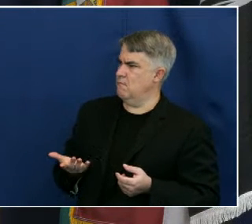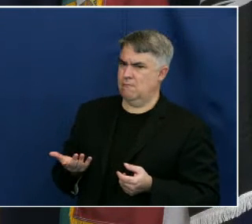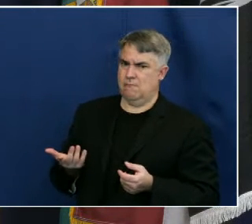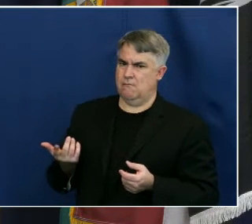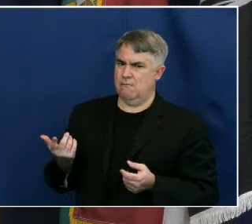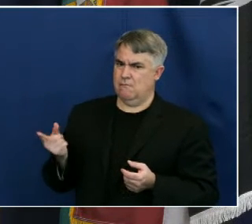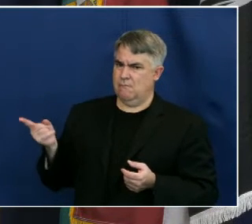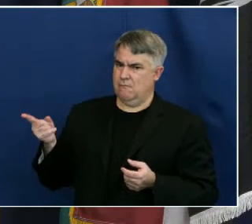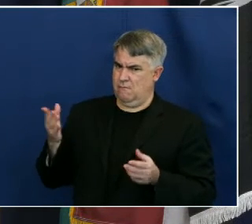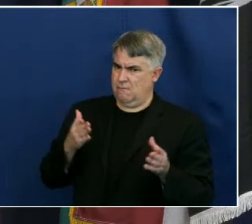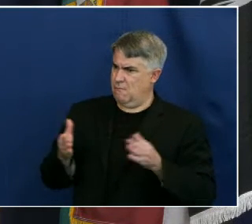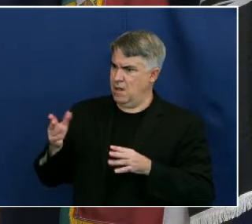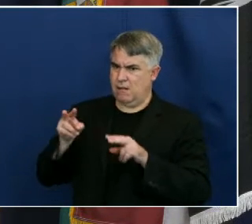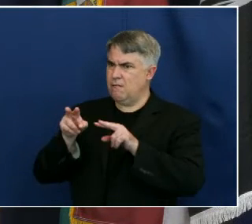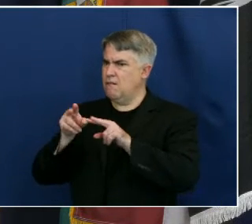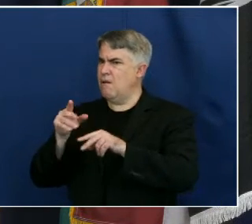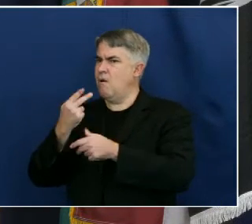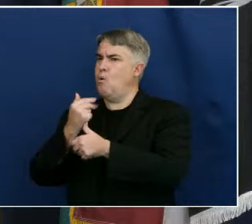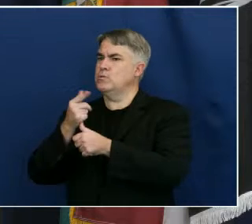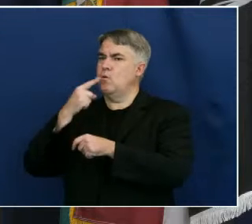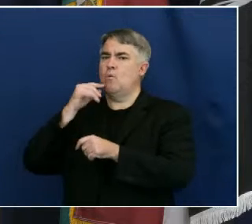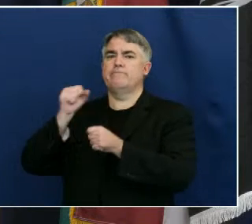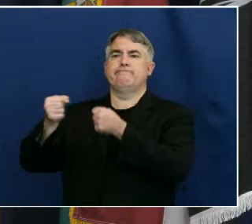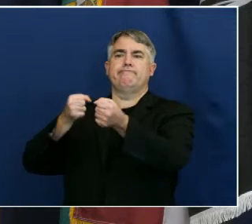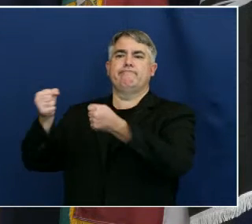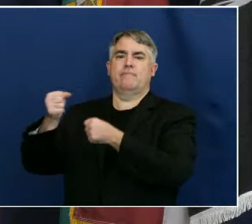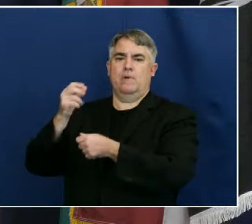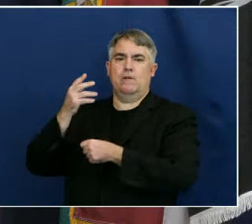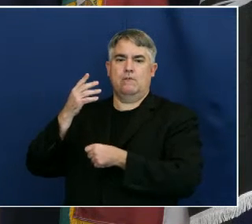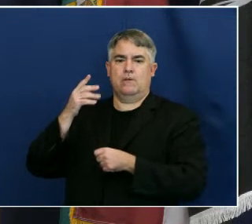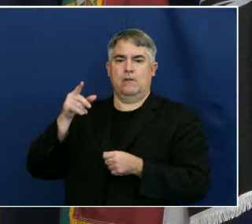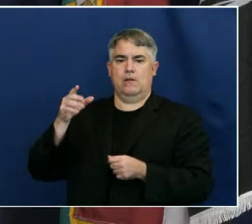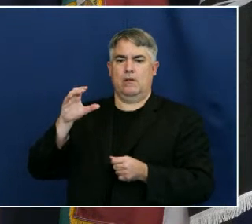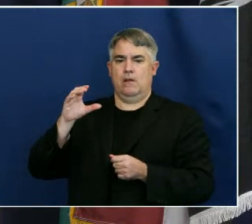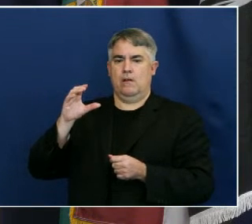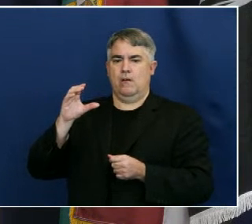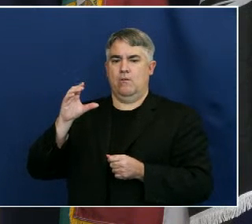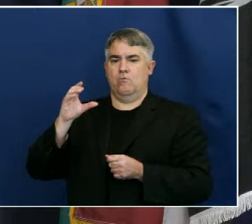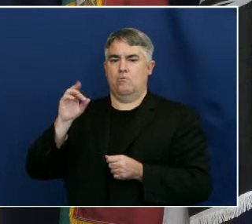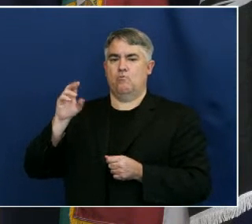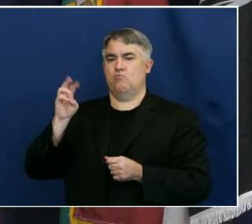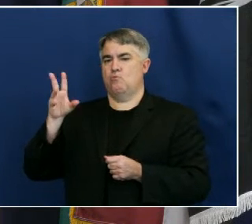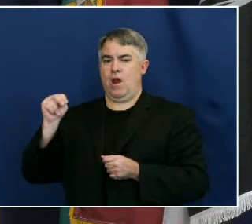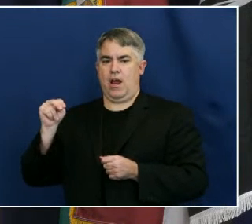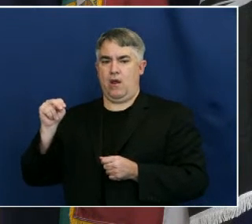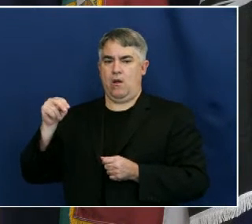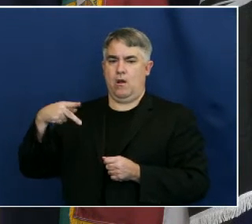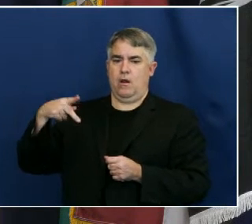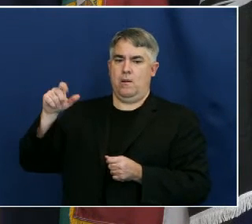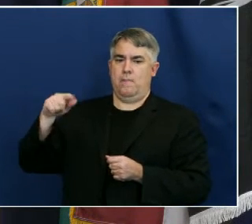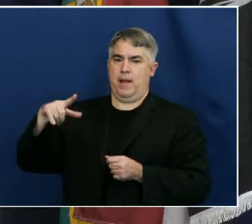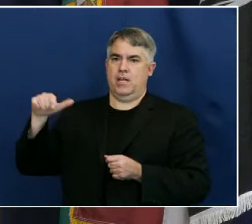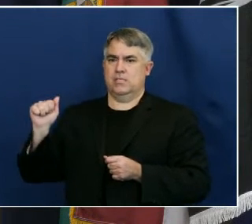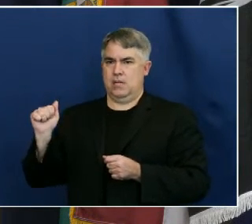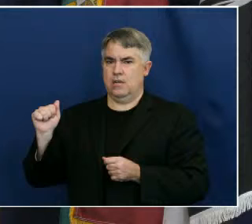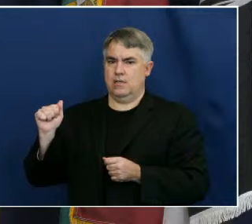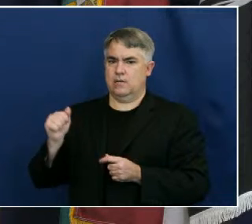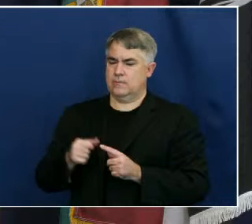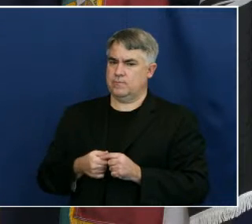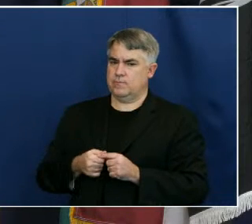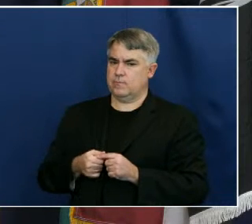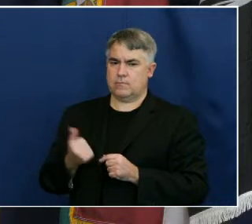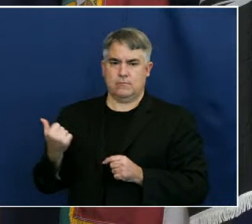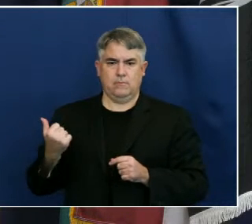Crown Plaza, or perhaps reevaluate its contract with Equus, which is the company operating the hotel? Well, our county staff does go on site,